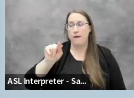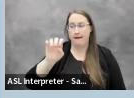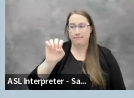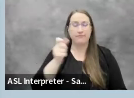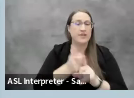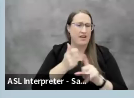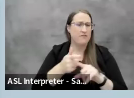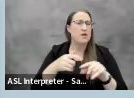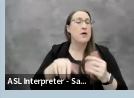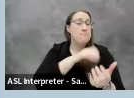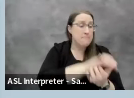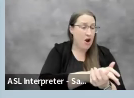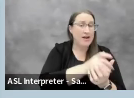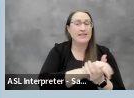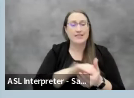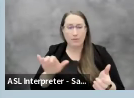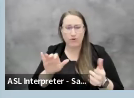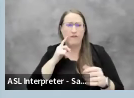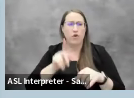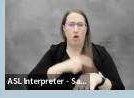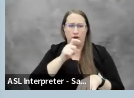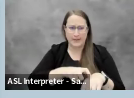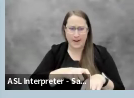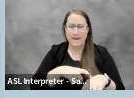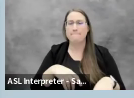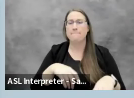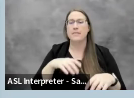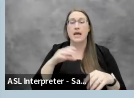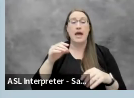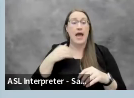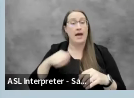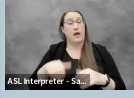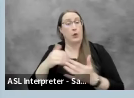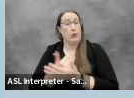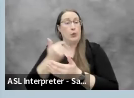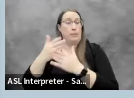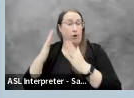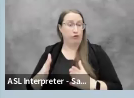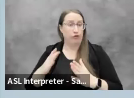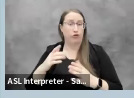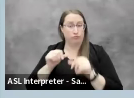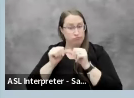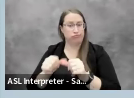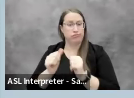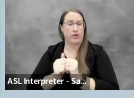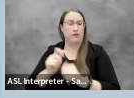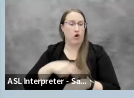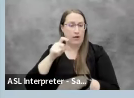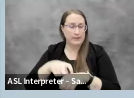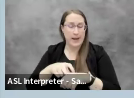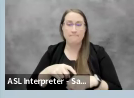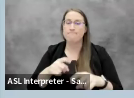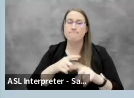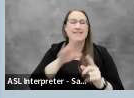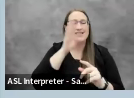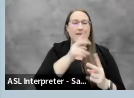he had been separated from his spouse for a very long time and had a partner who he'd been with for a very long time as well. But he